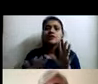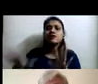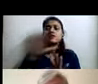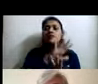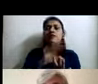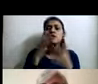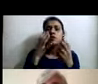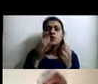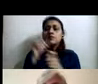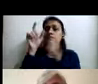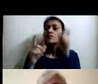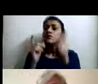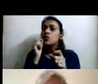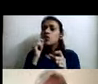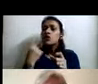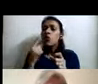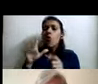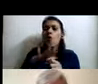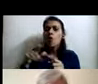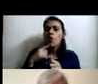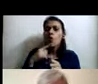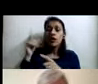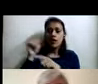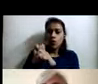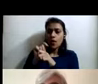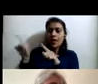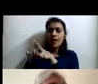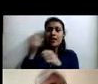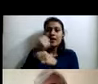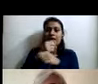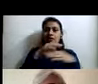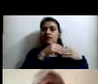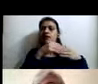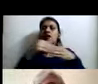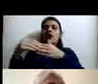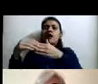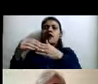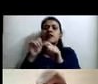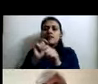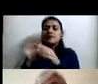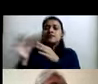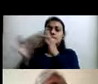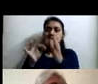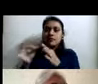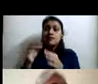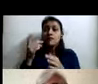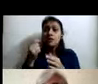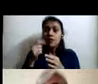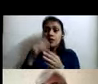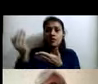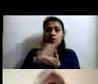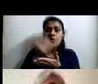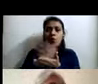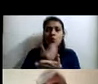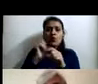local boys take people on guided nature walks and we would charge tourists for it. And that money that was generated would sustain